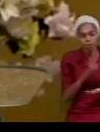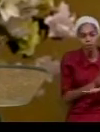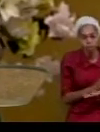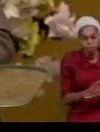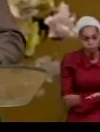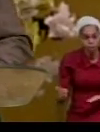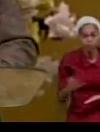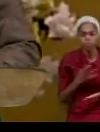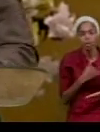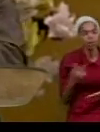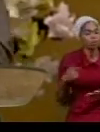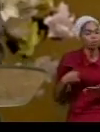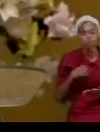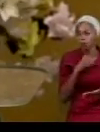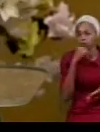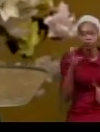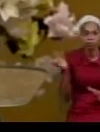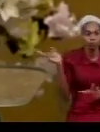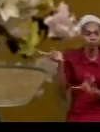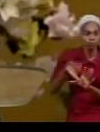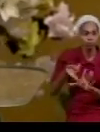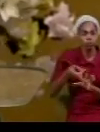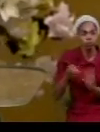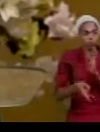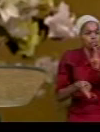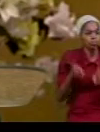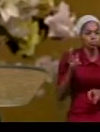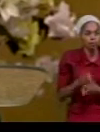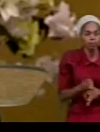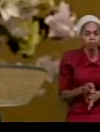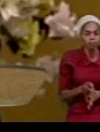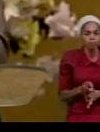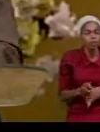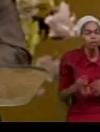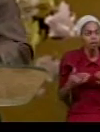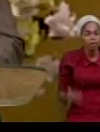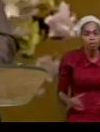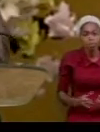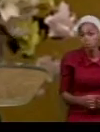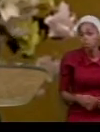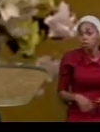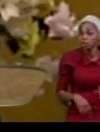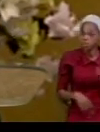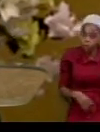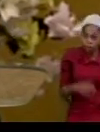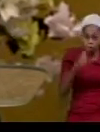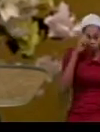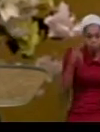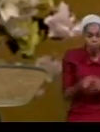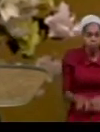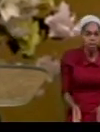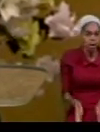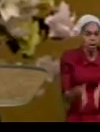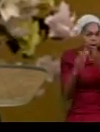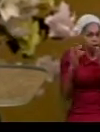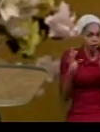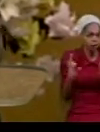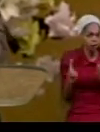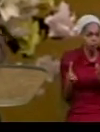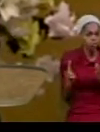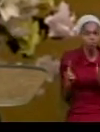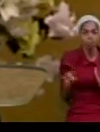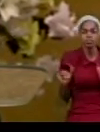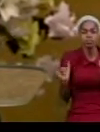our identity. Then our beloved brother has also asked that